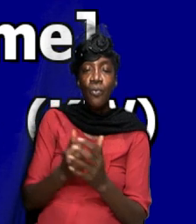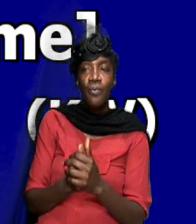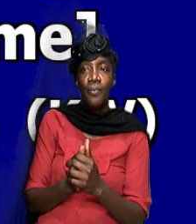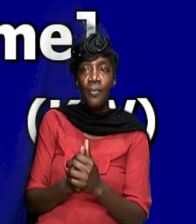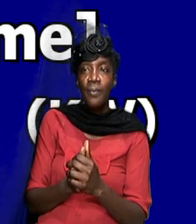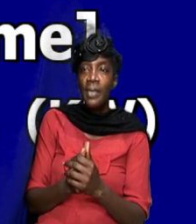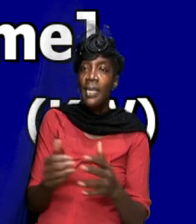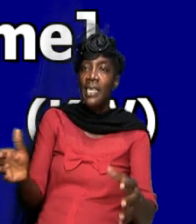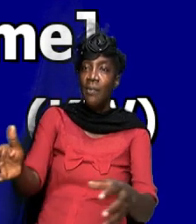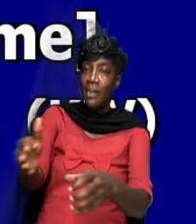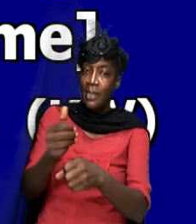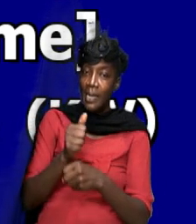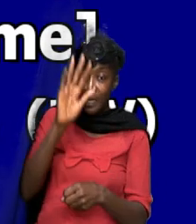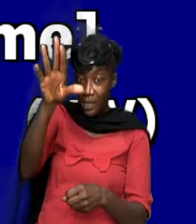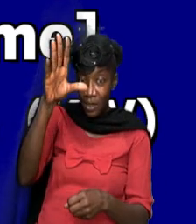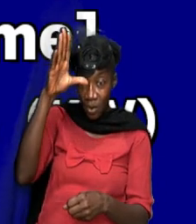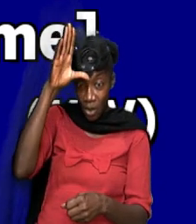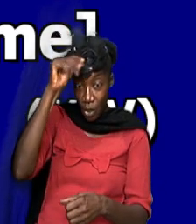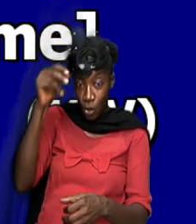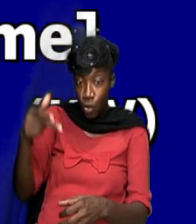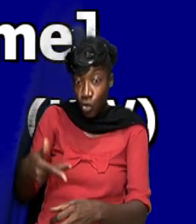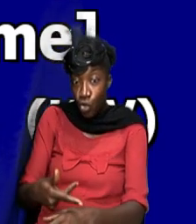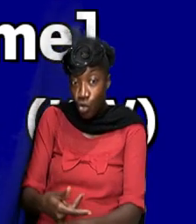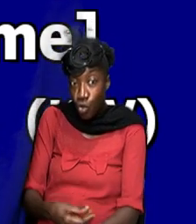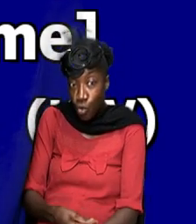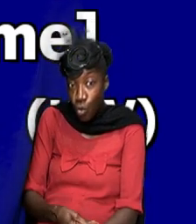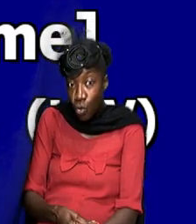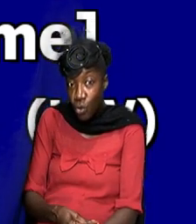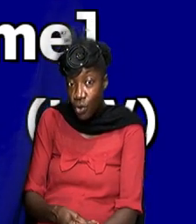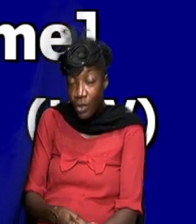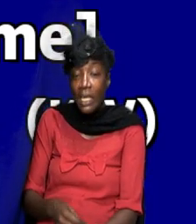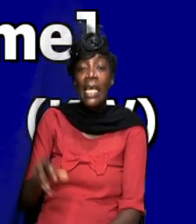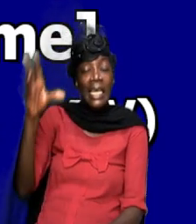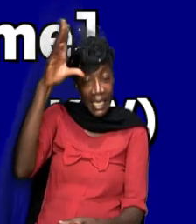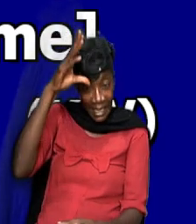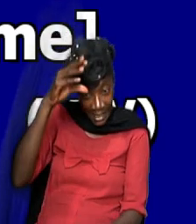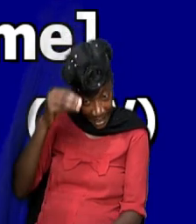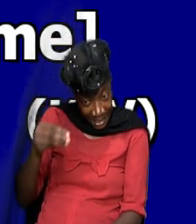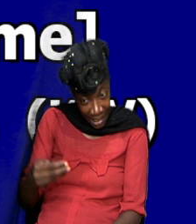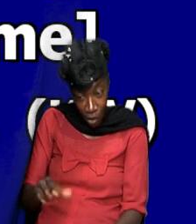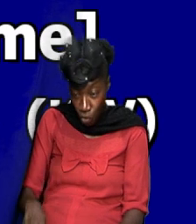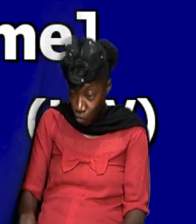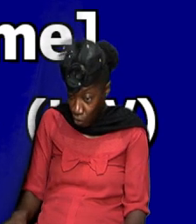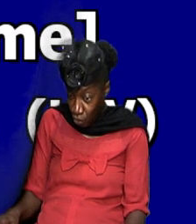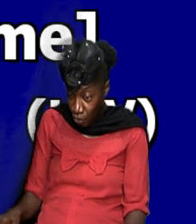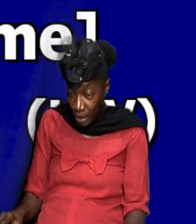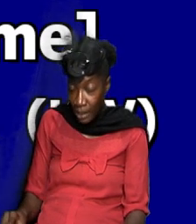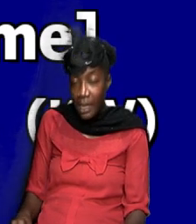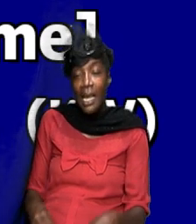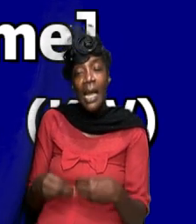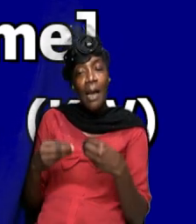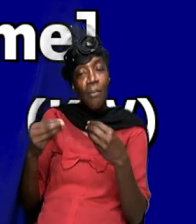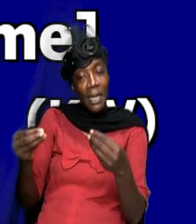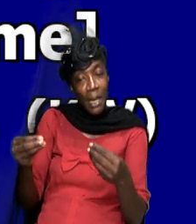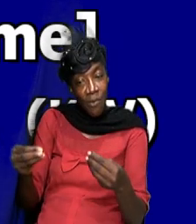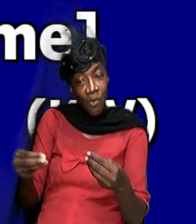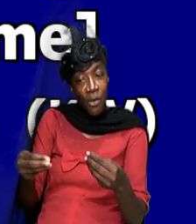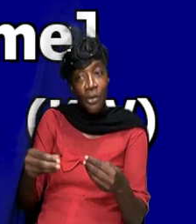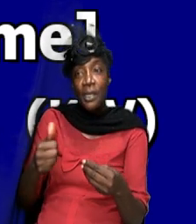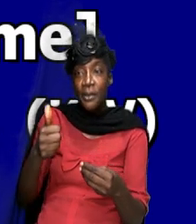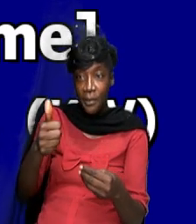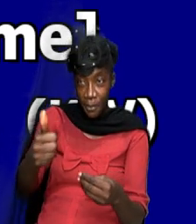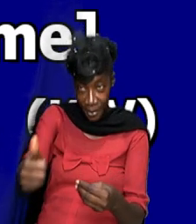He will take your sons. Now listen to this carefully, you know. He will take your sons and appoint them for himself, for his